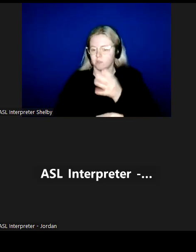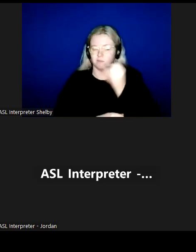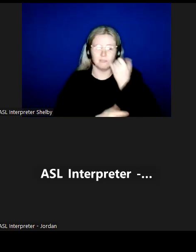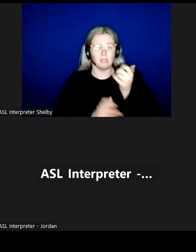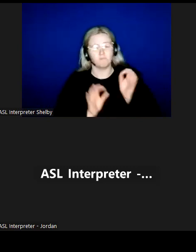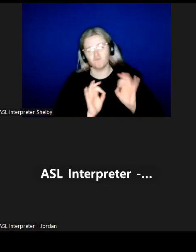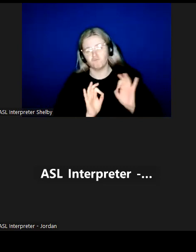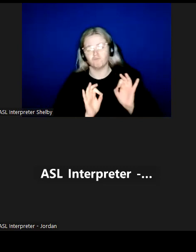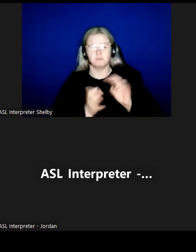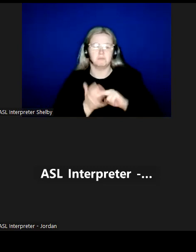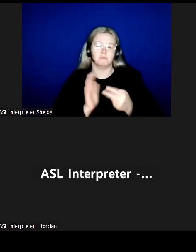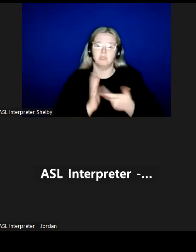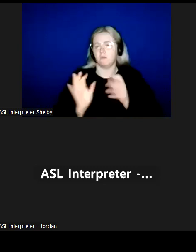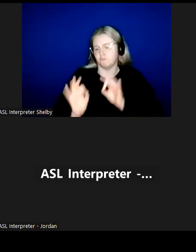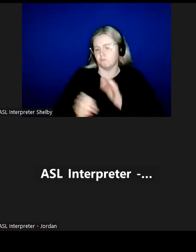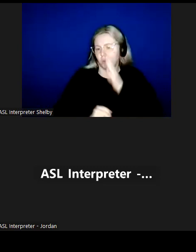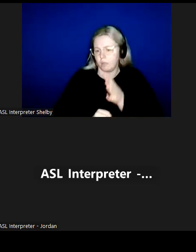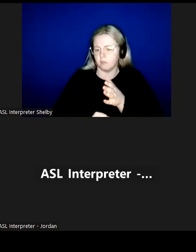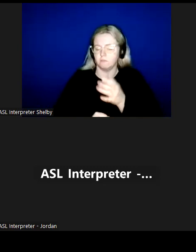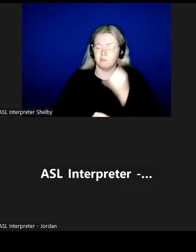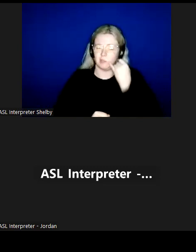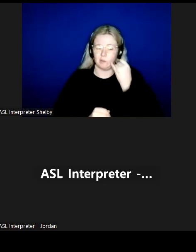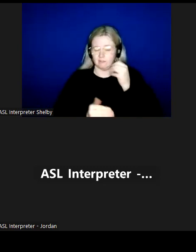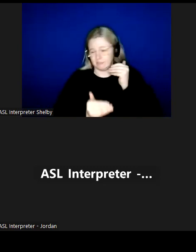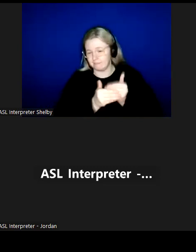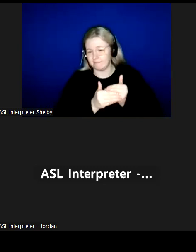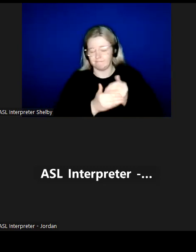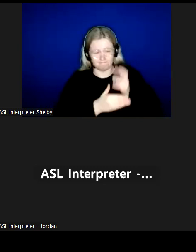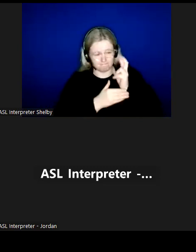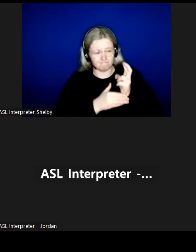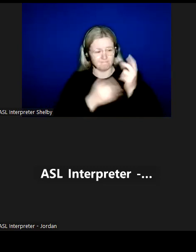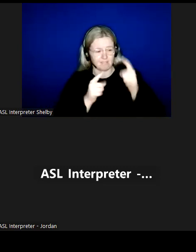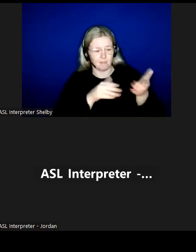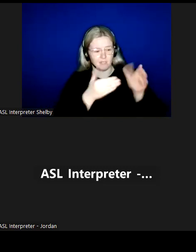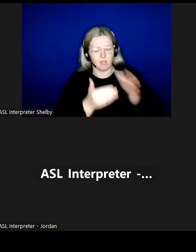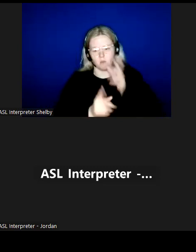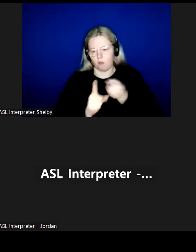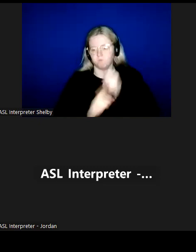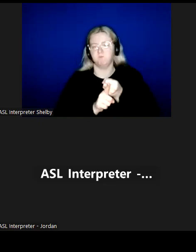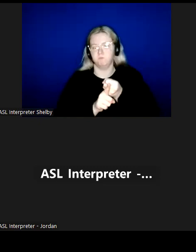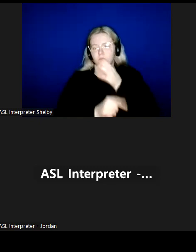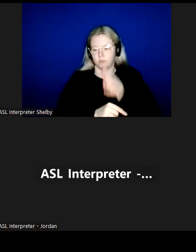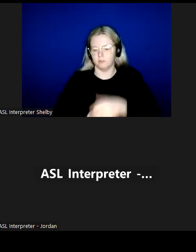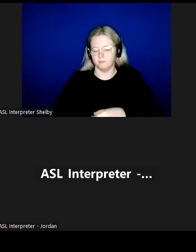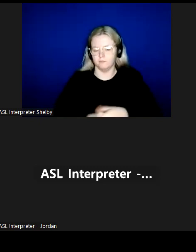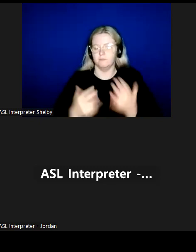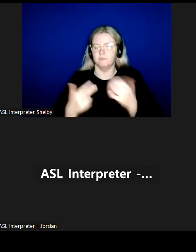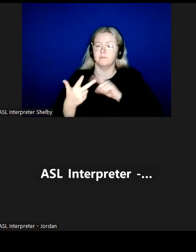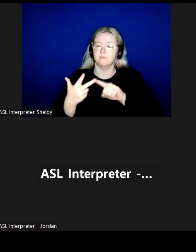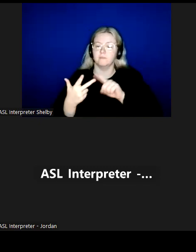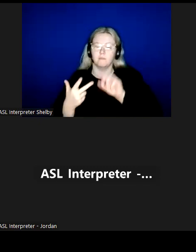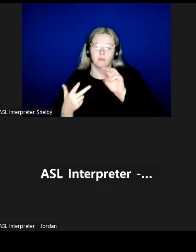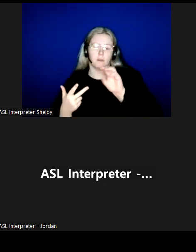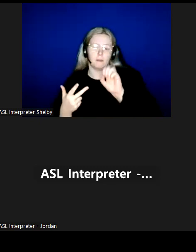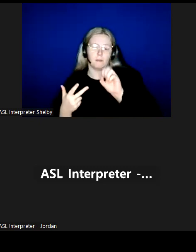on how close we were to the person in our life that has died. And then mourning is the process by which